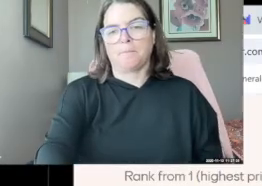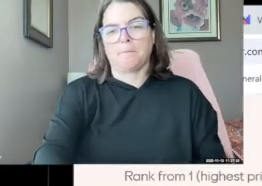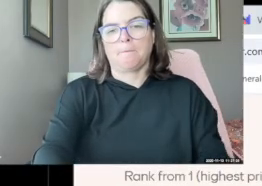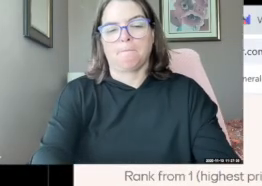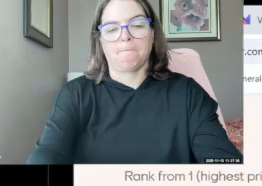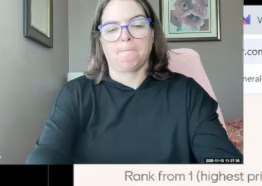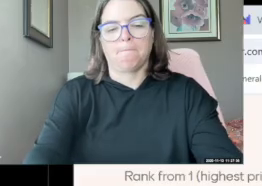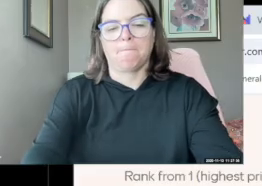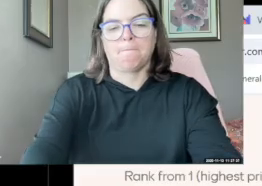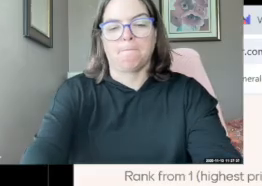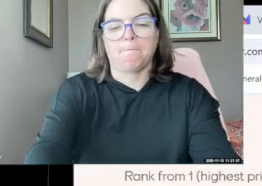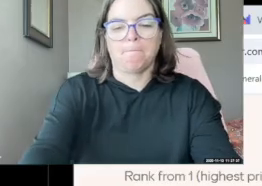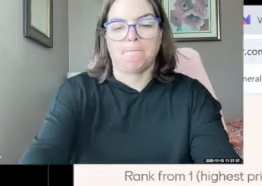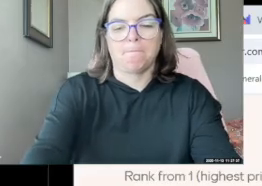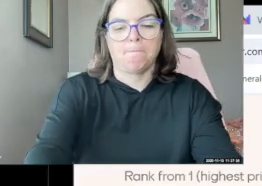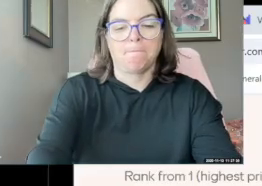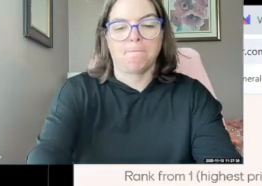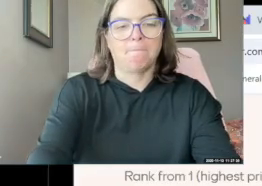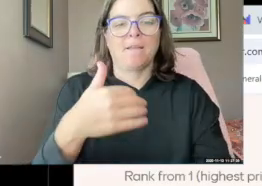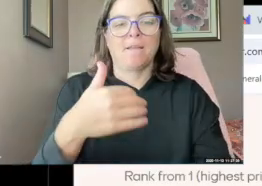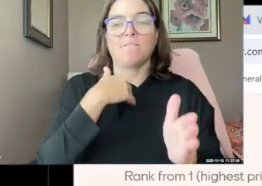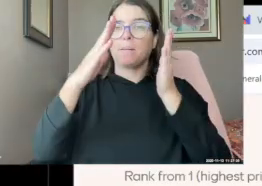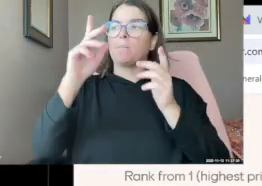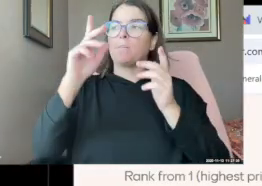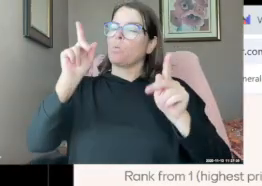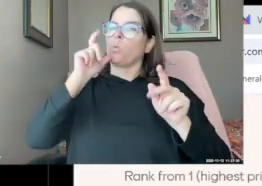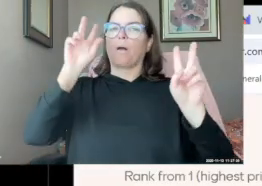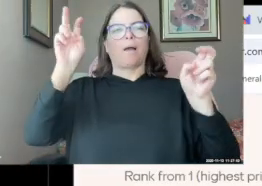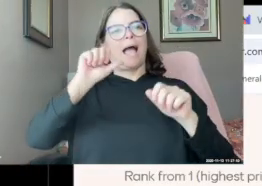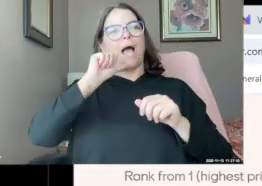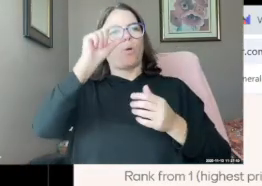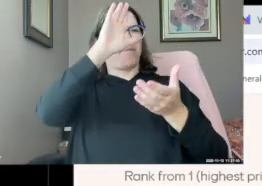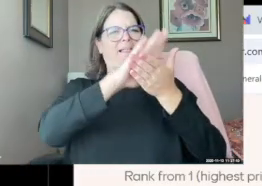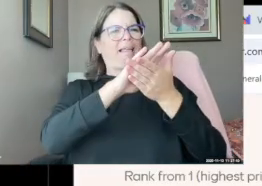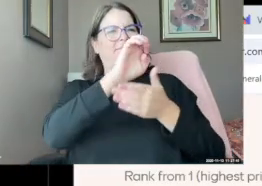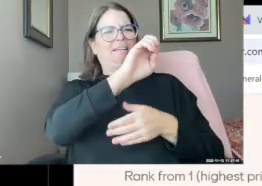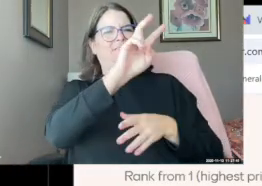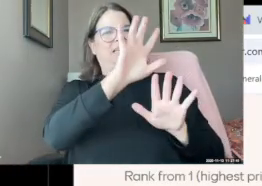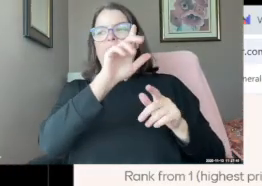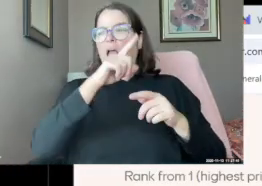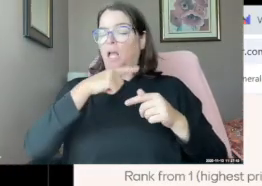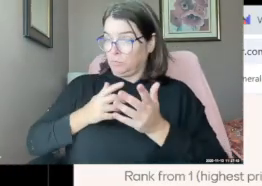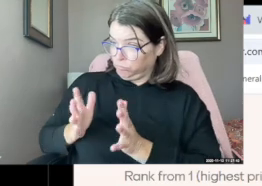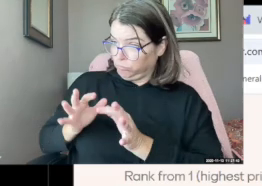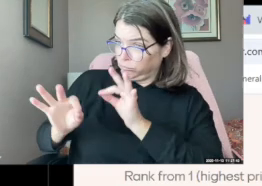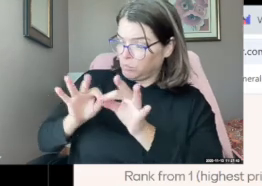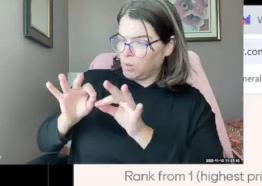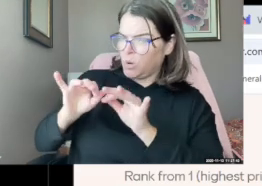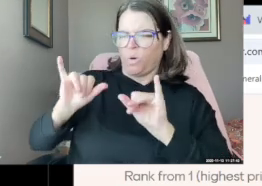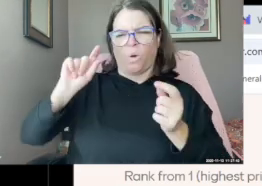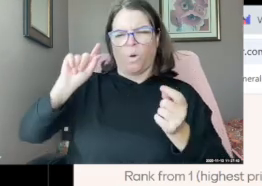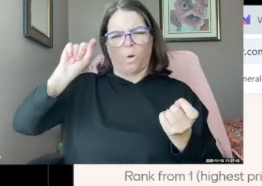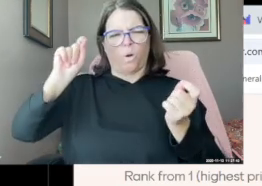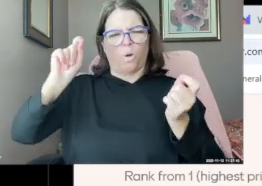of factual information to disseminate to the public. Um, I have had non-believers come and talk to me